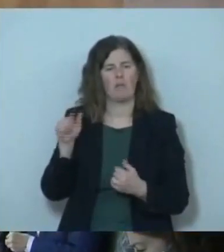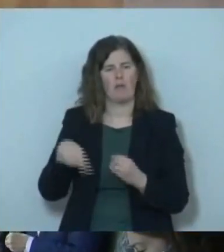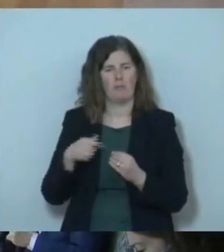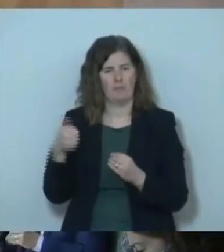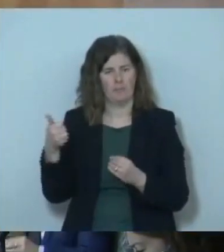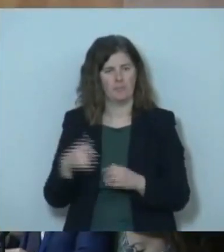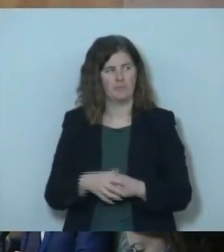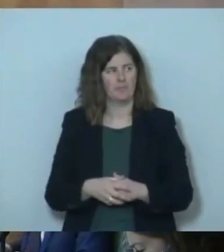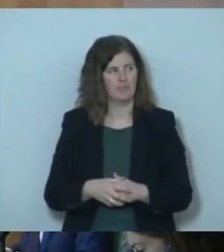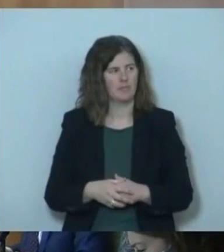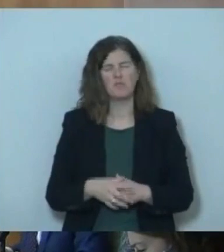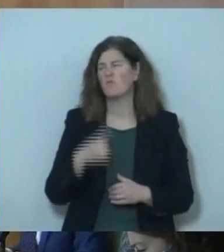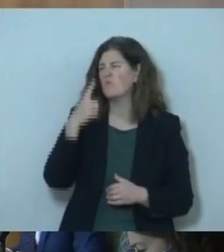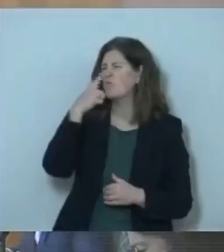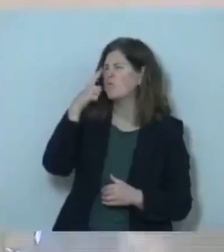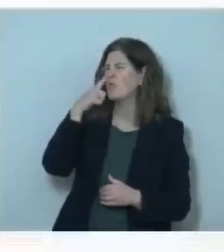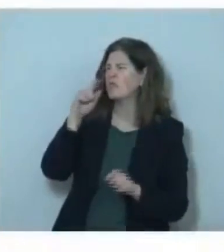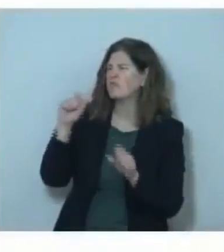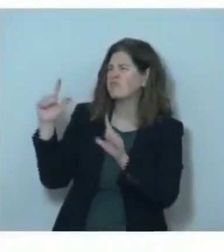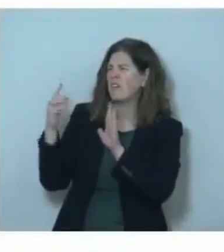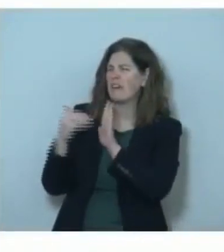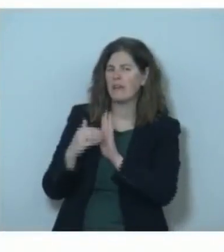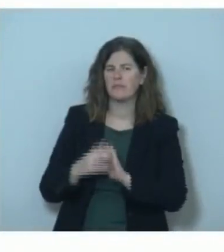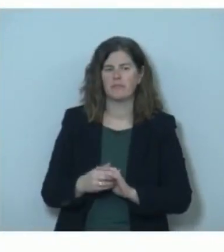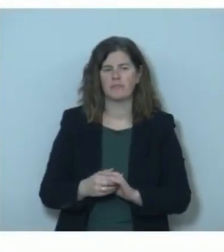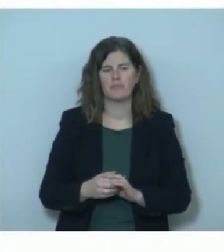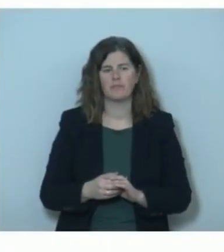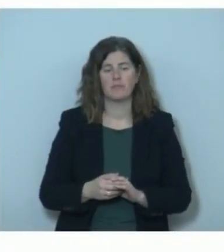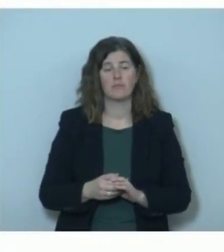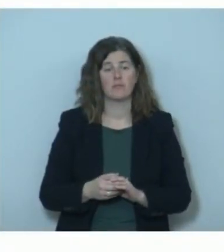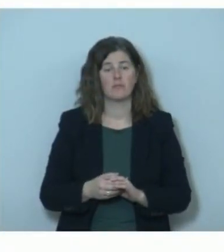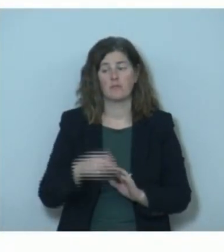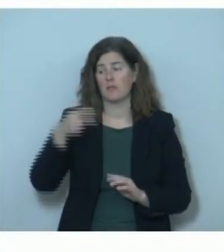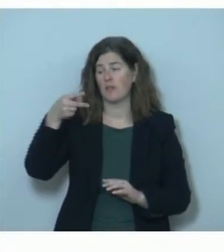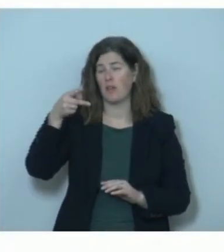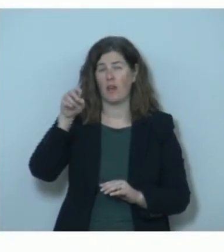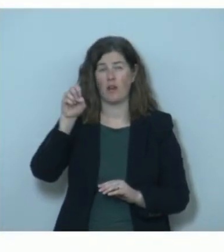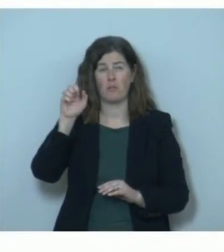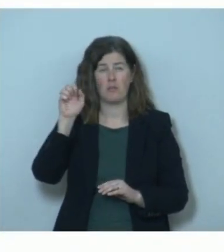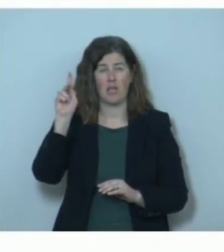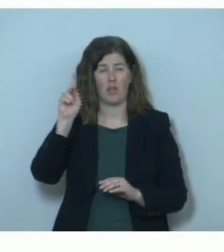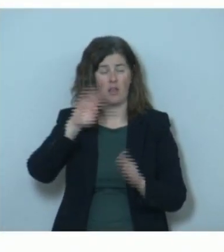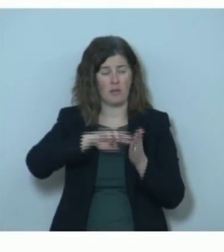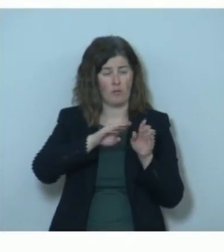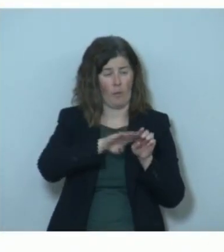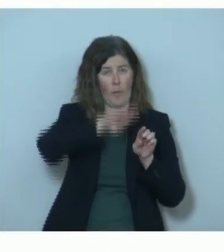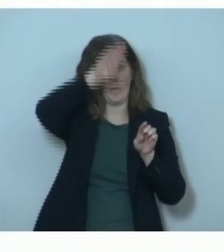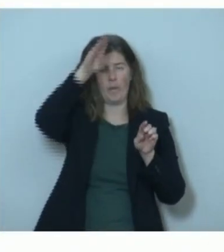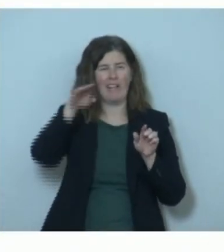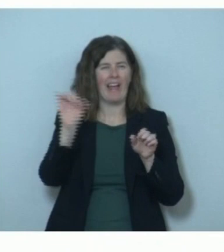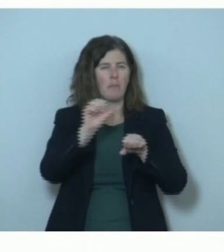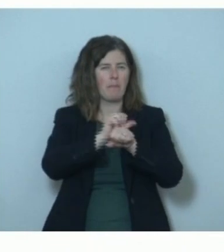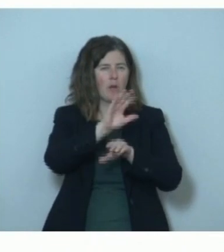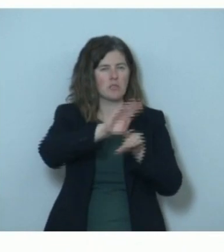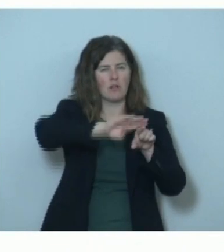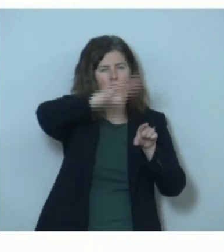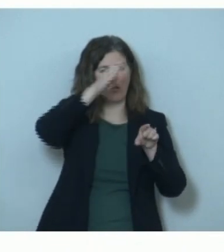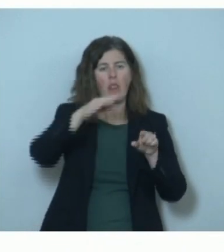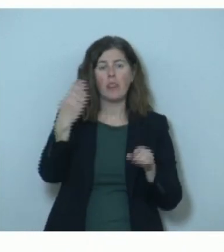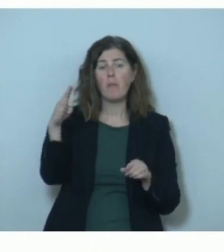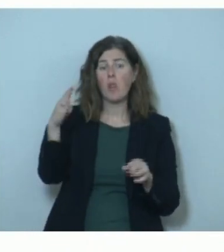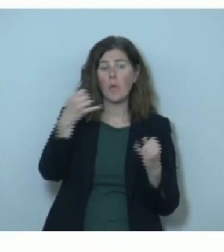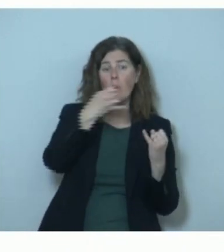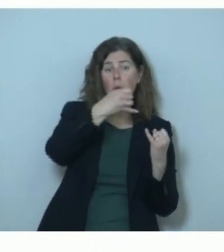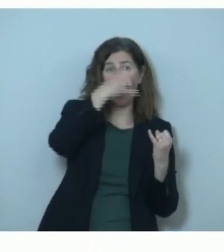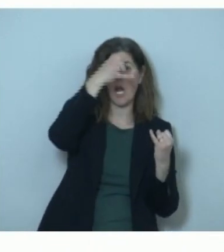Yeah, if we could just show that slide once About again. the peaks. A peak is a peak. And so it's kind of like a mountain. If you look at the blue dotted